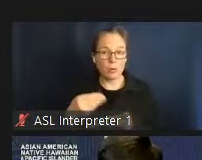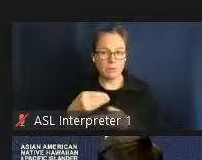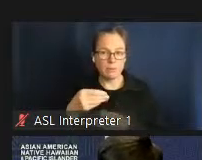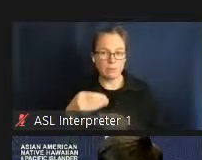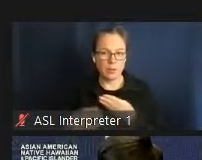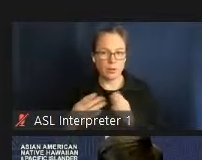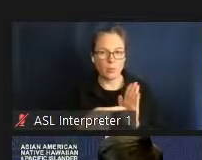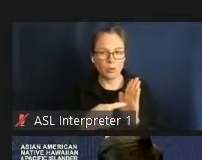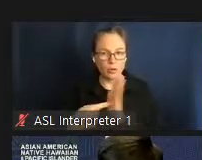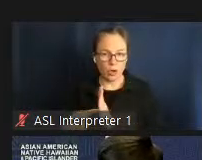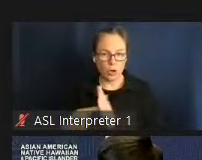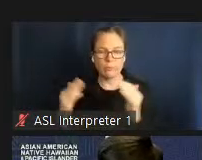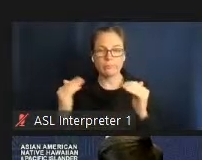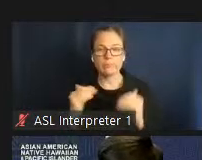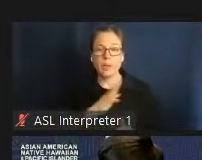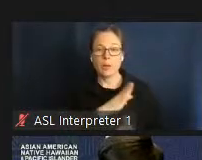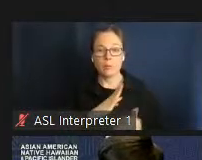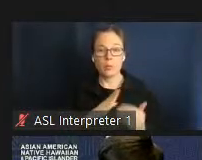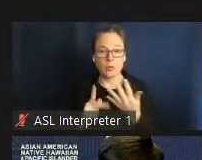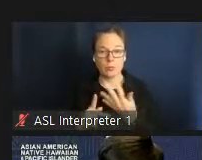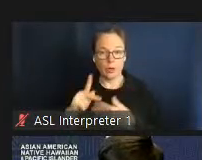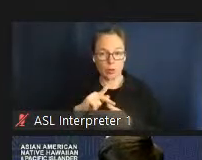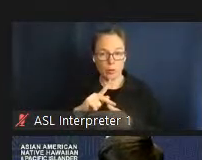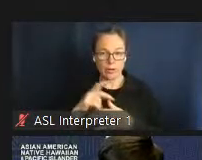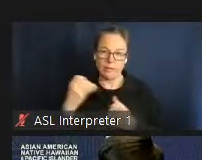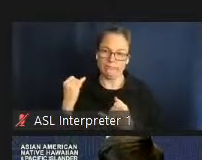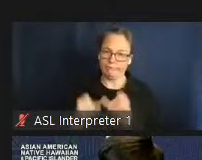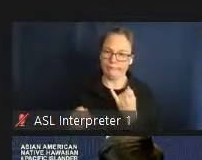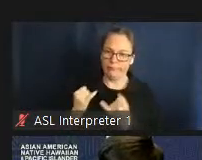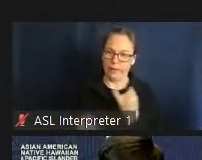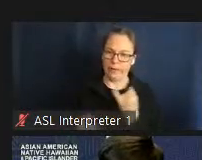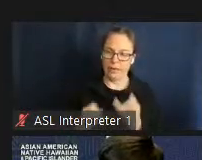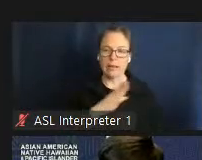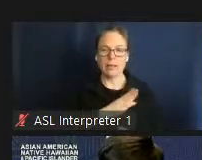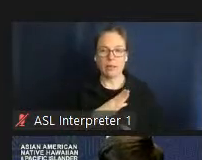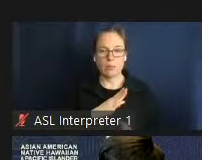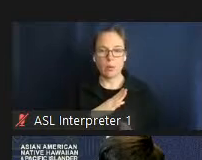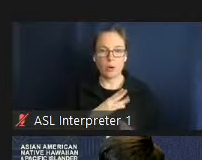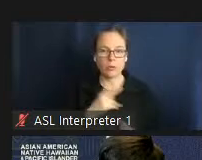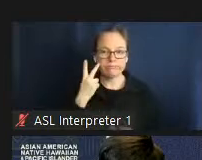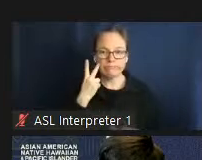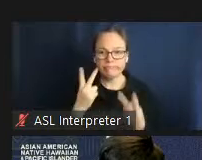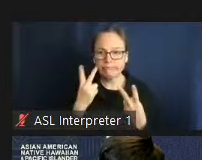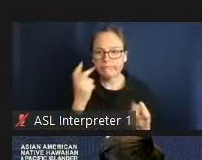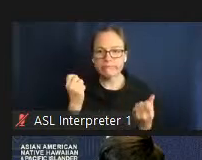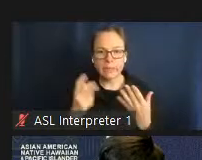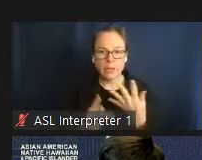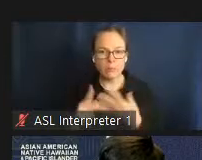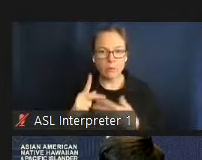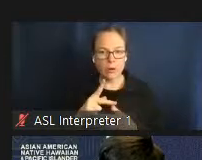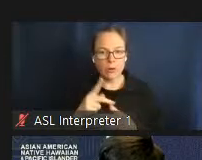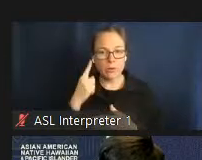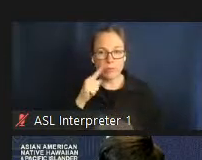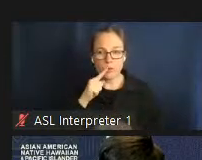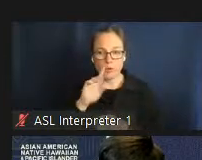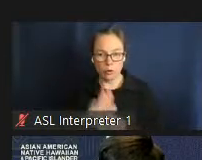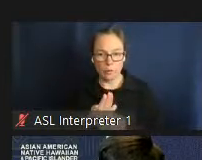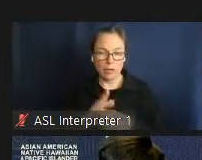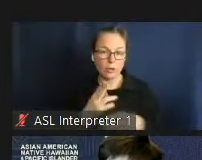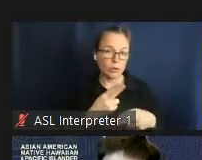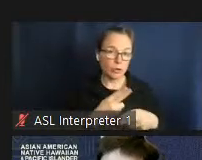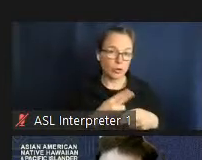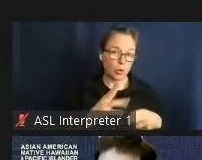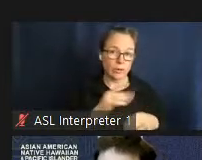Funding board priorities. Finally, our board has identified multiple priorities to invest over short and long